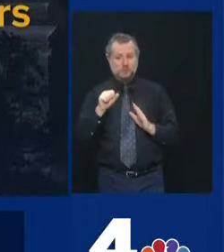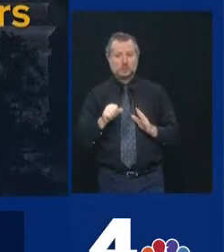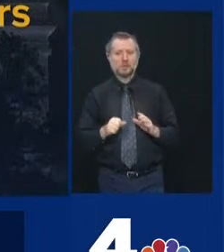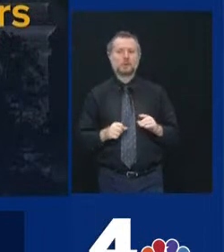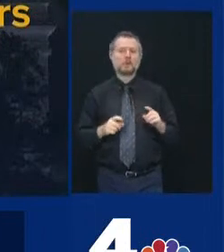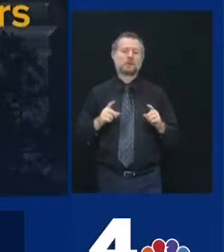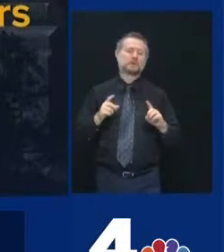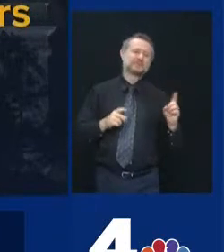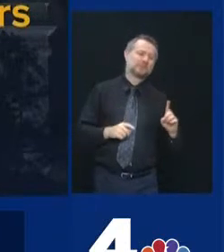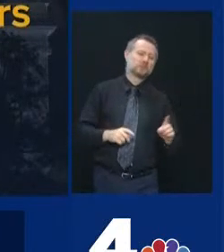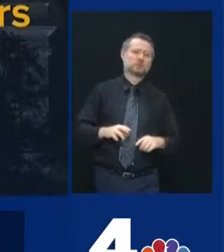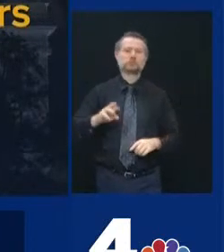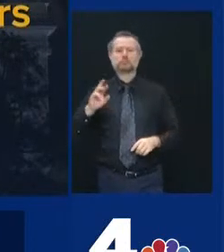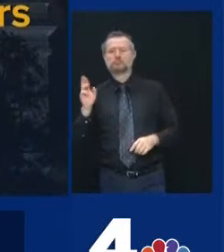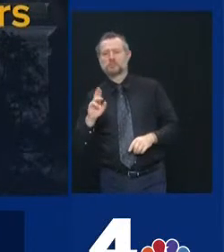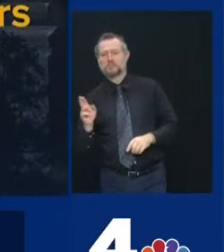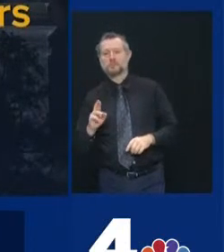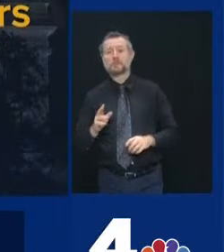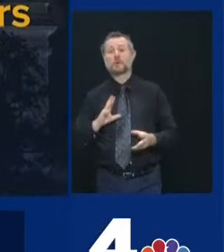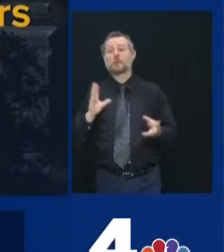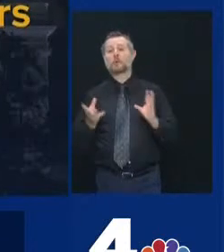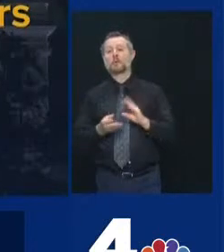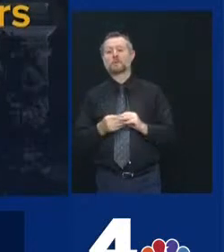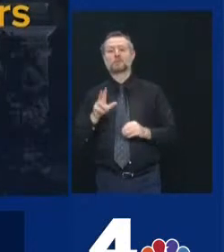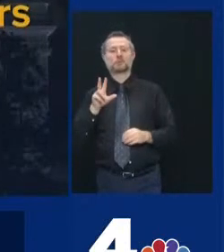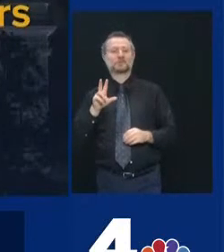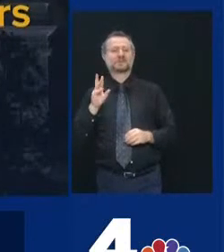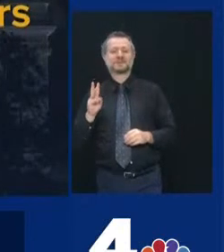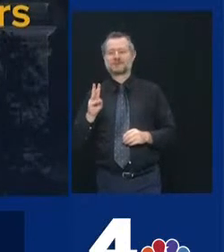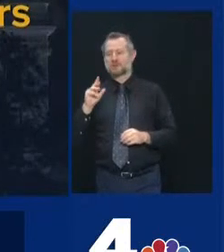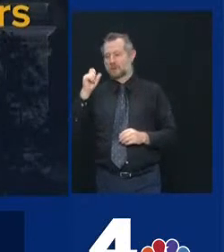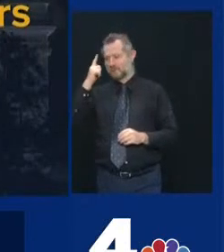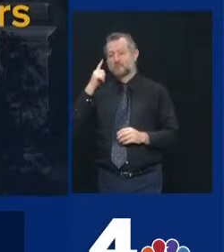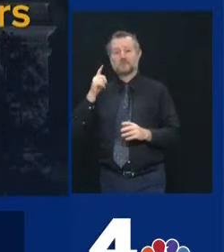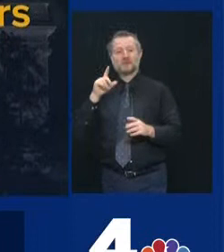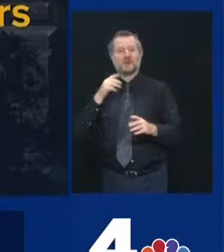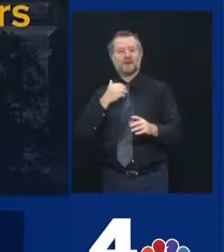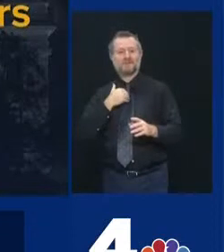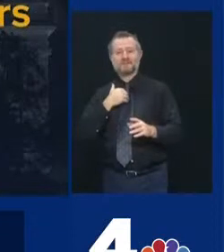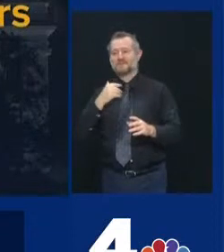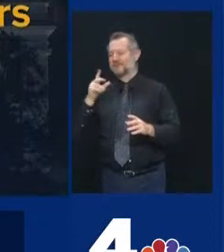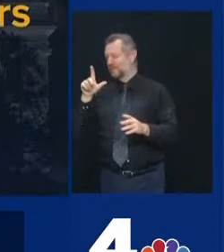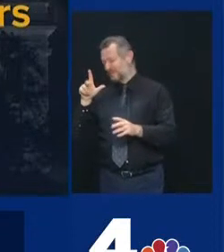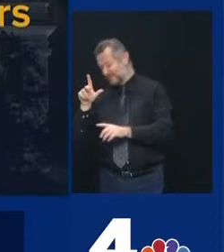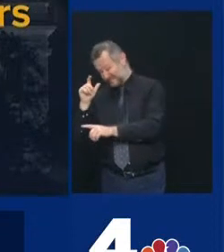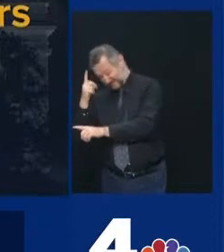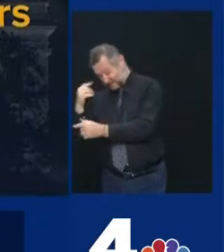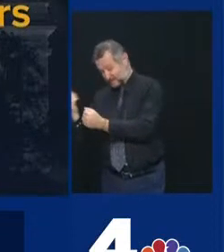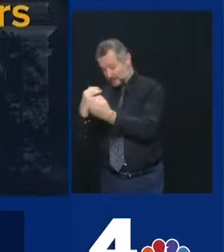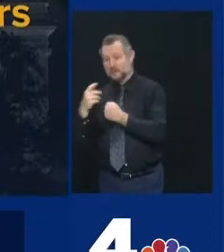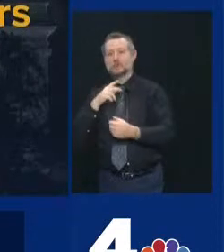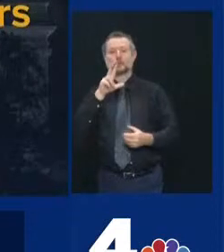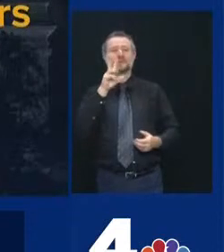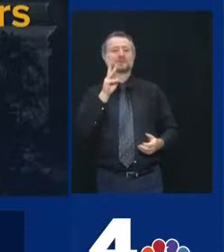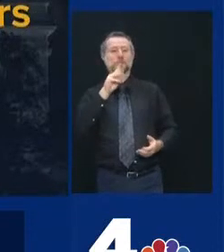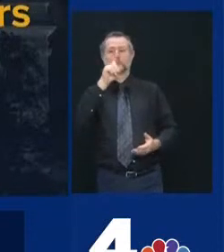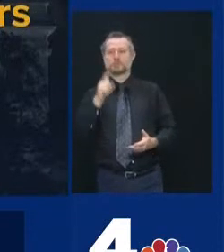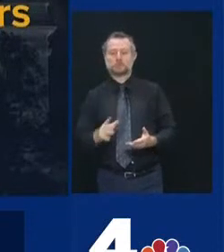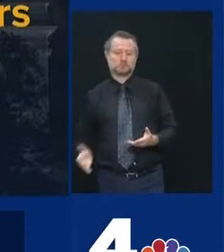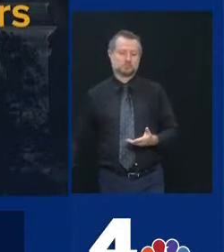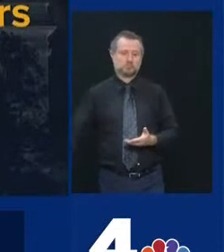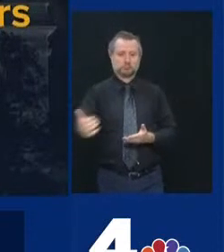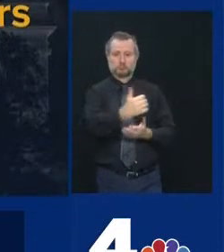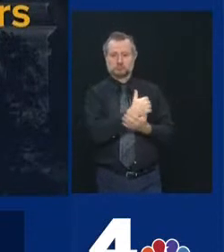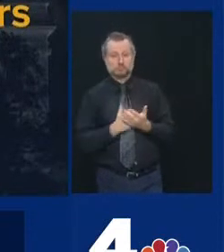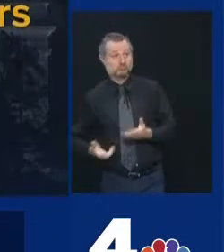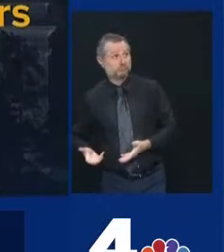Republican governors, 36 questions from the governors sent to the White House. Basically,